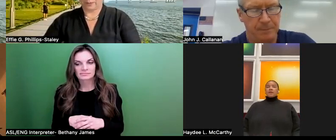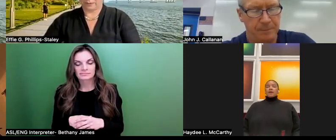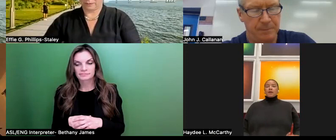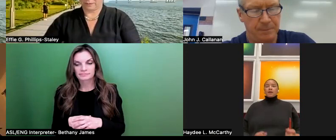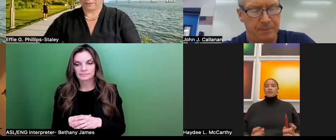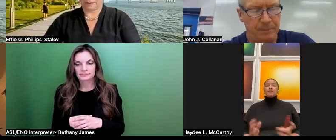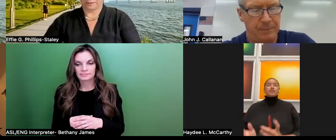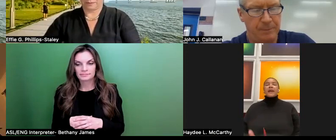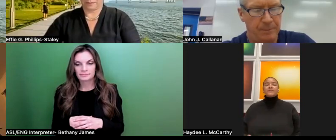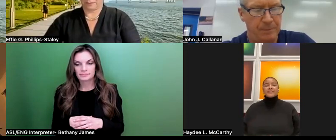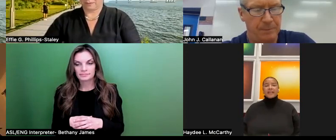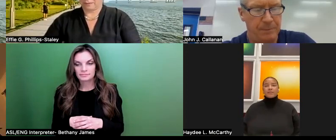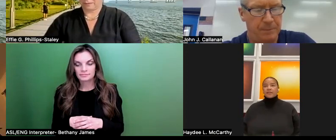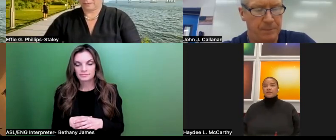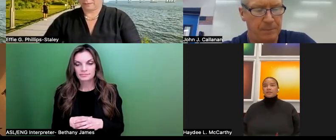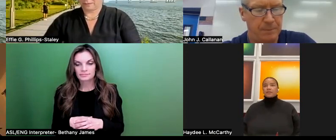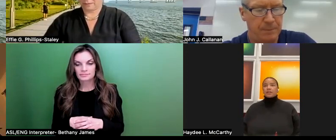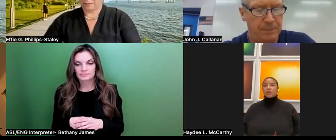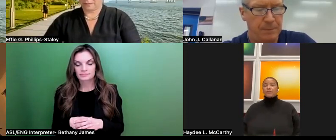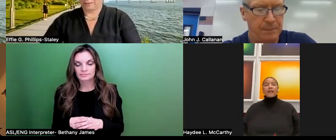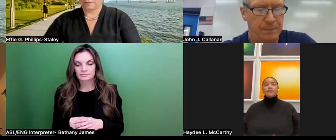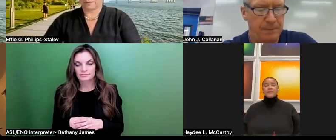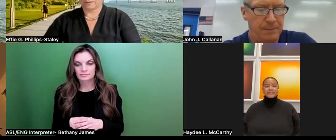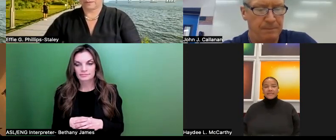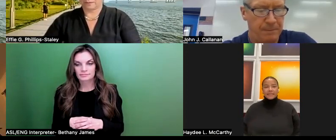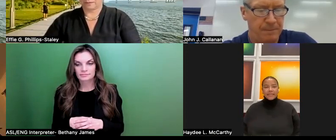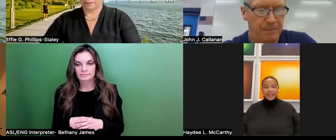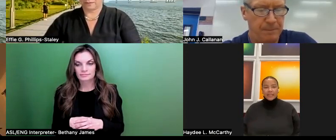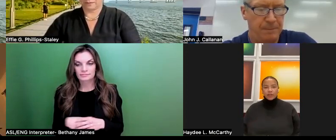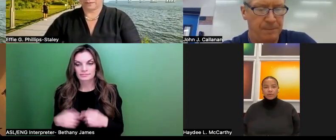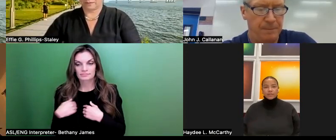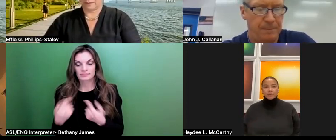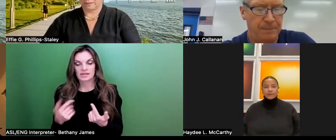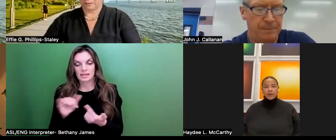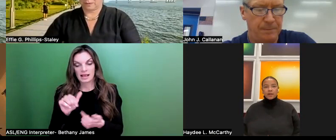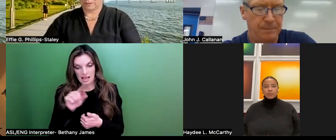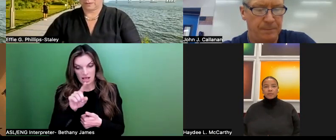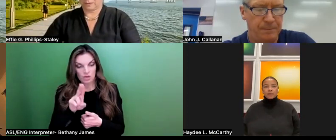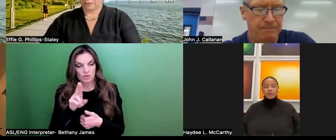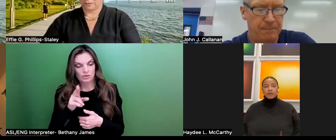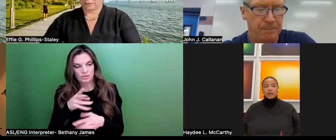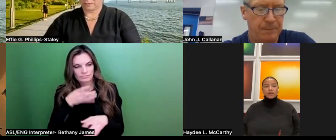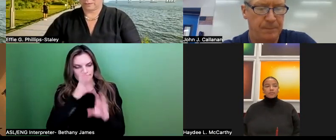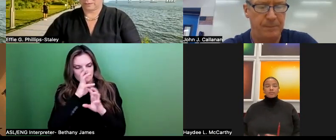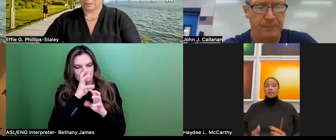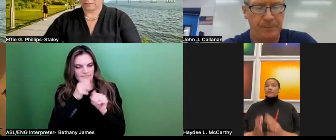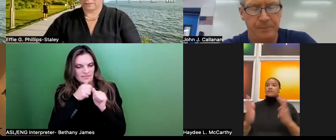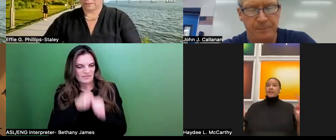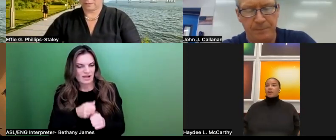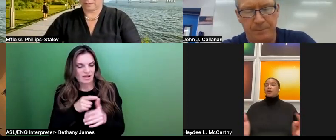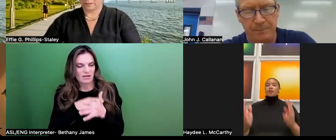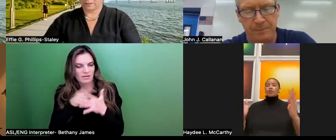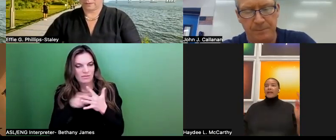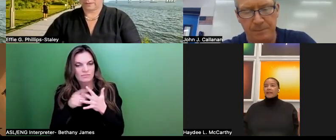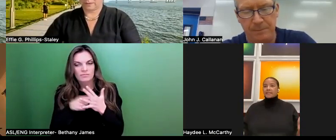there's been certain aspects that have been, followed to the T, like ADUs from, these